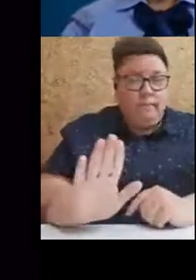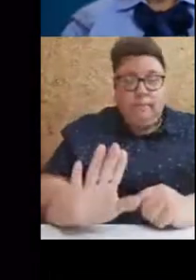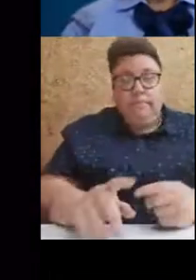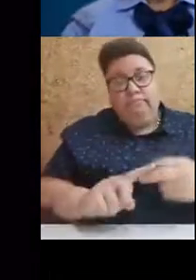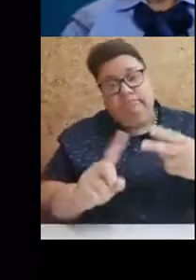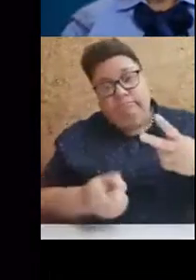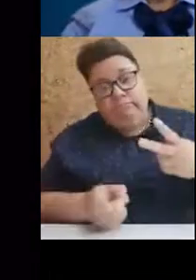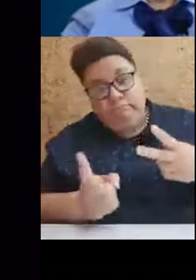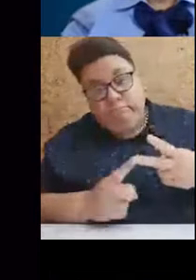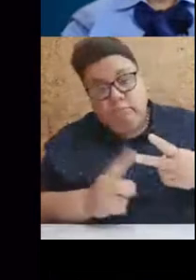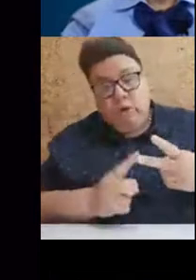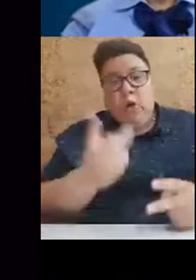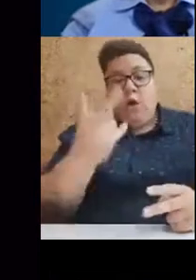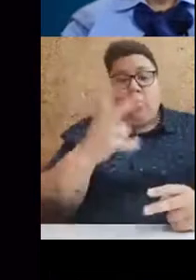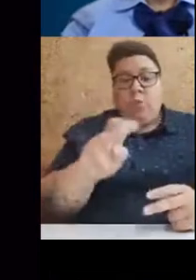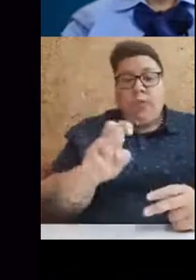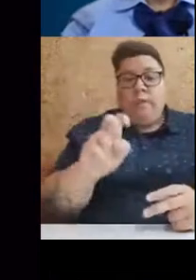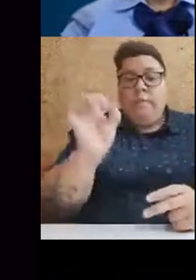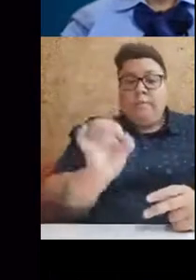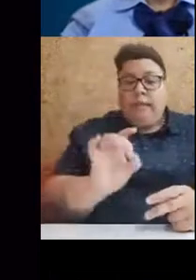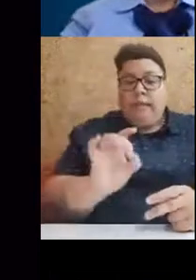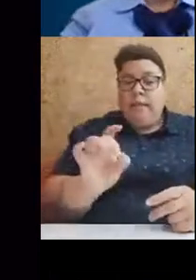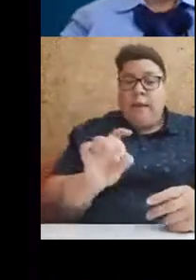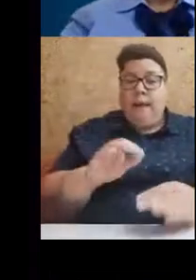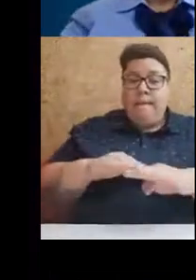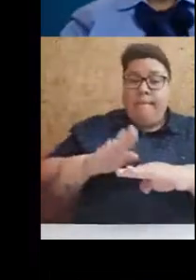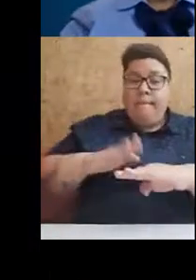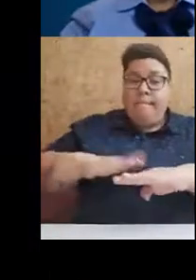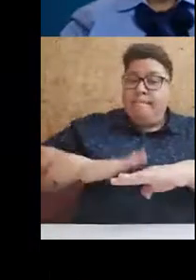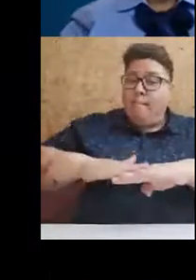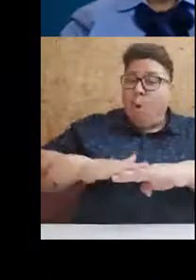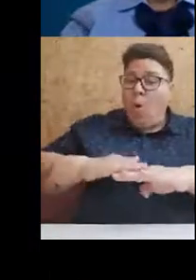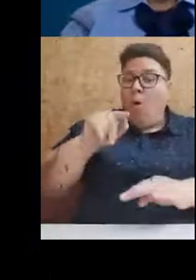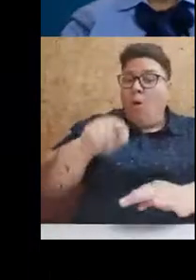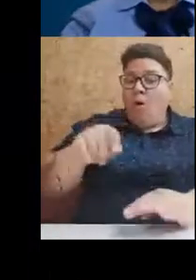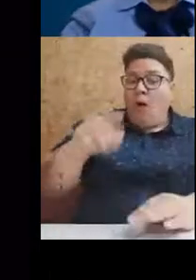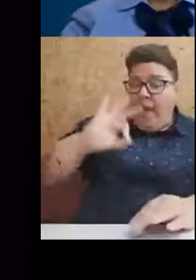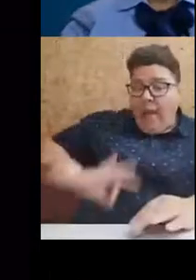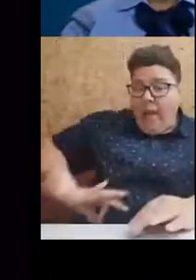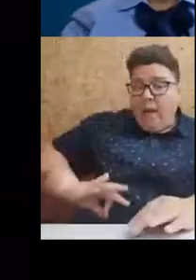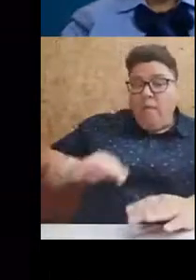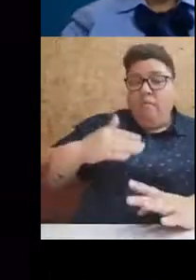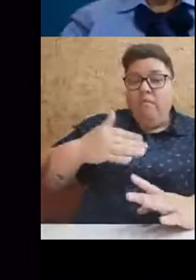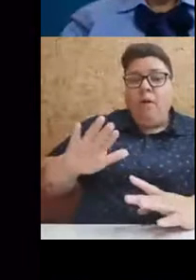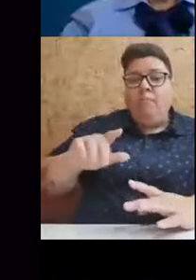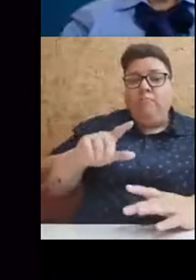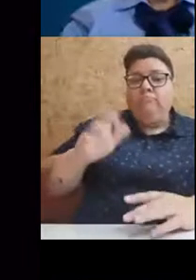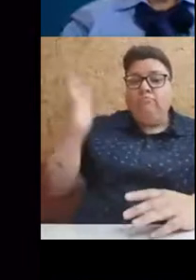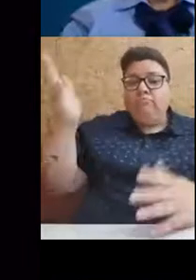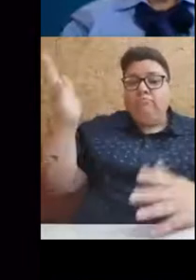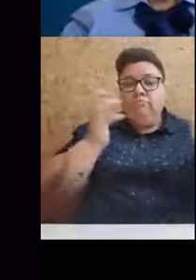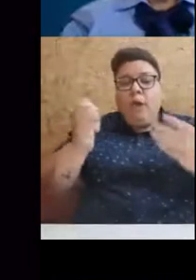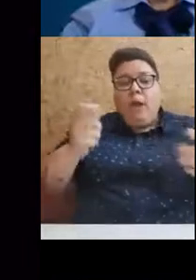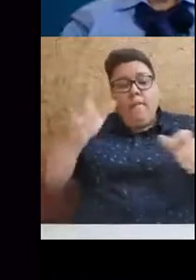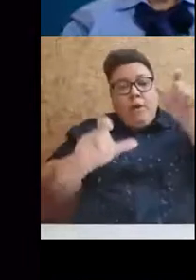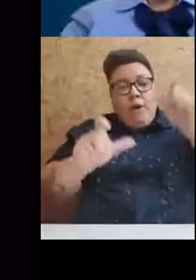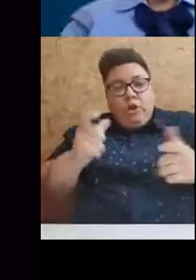than 20% of your income may be coming from rendering a personal service. Now, when